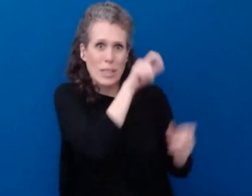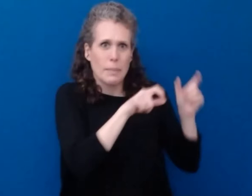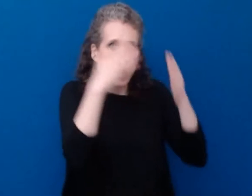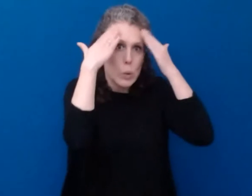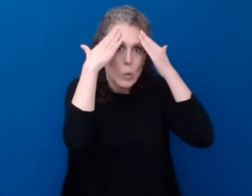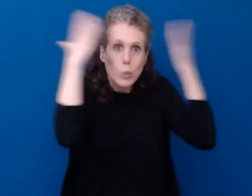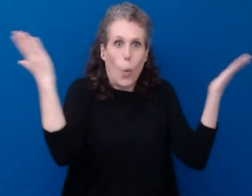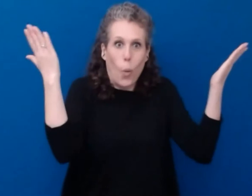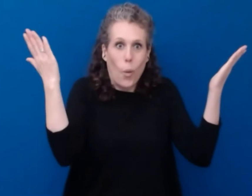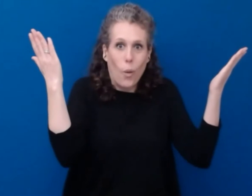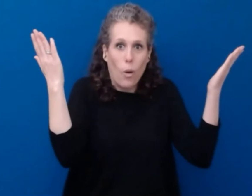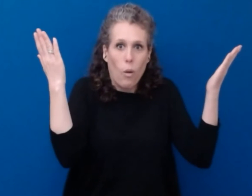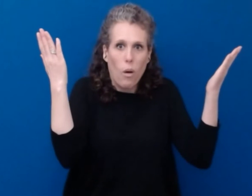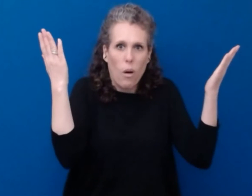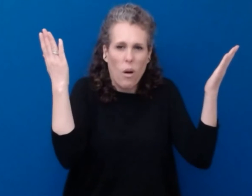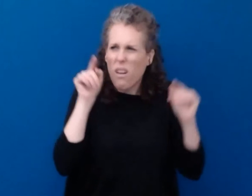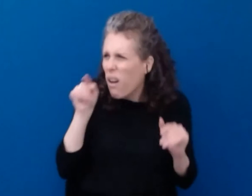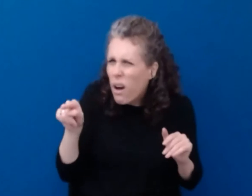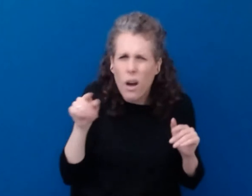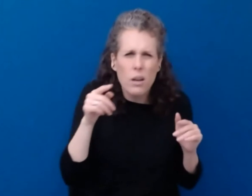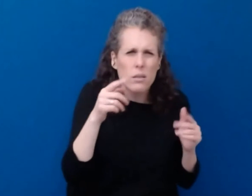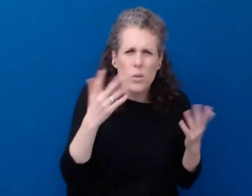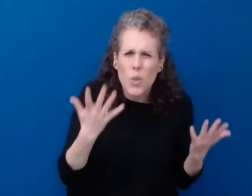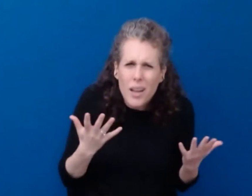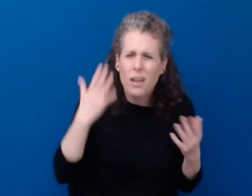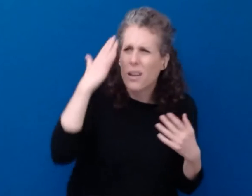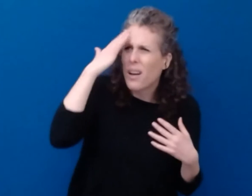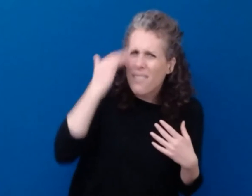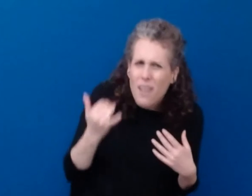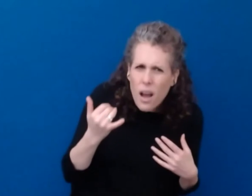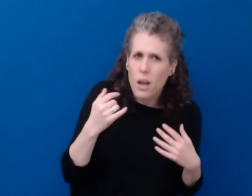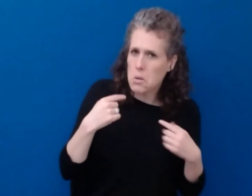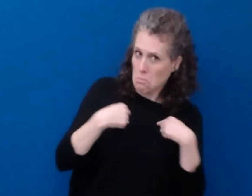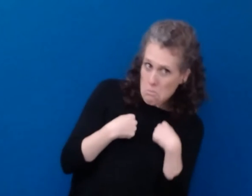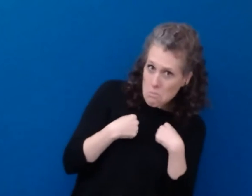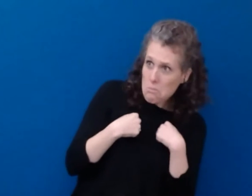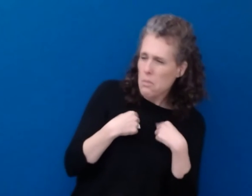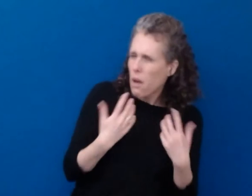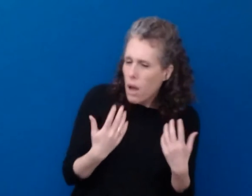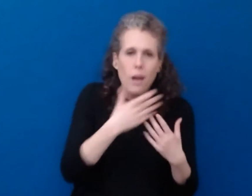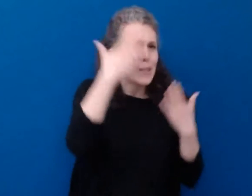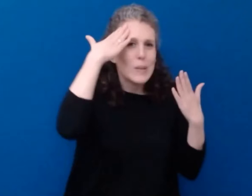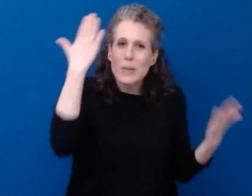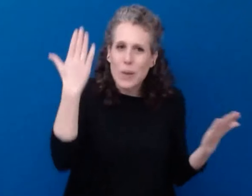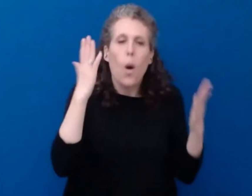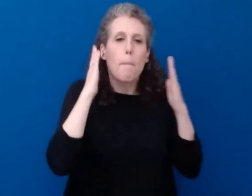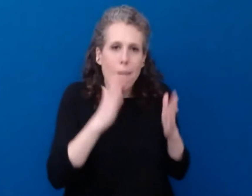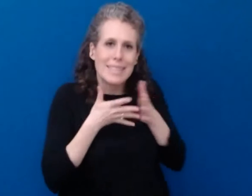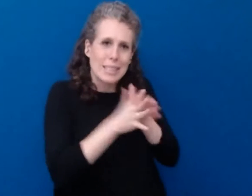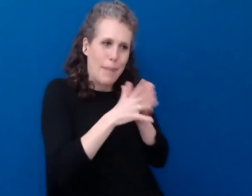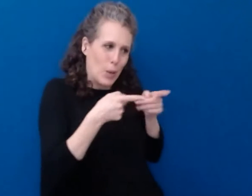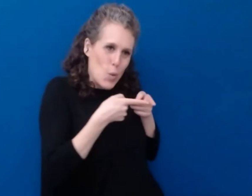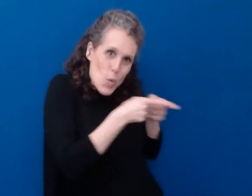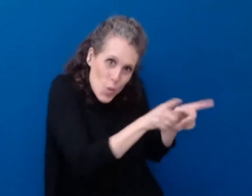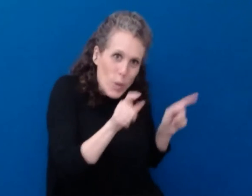know what this is about. They don't understand why we should involve the users, or why we should work